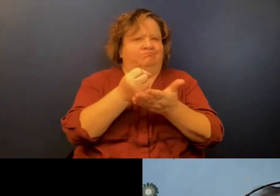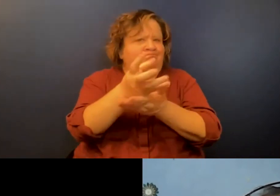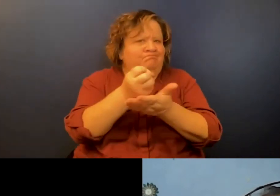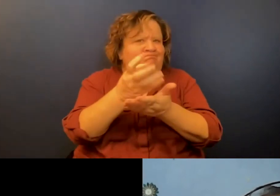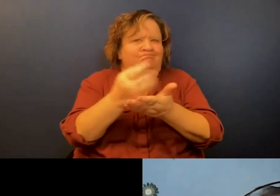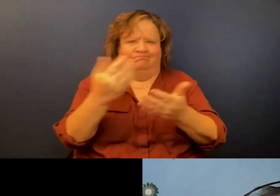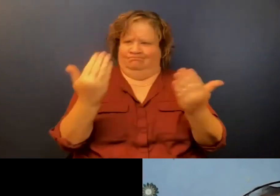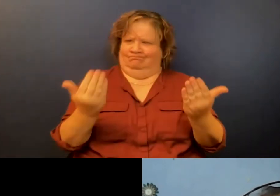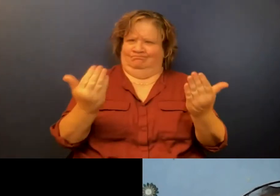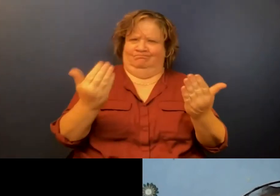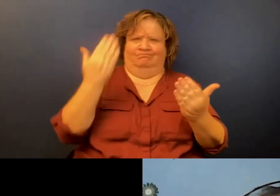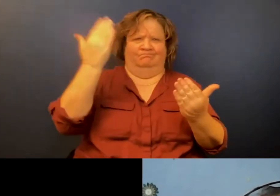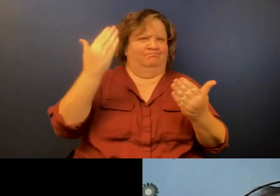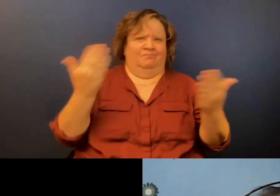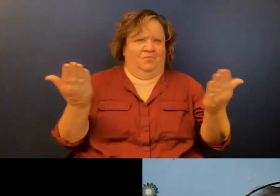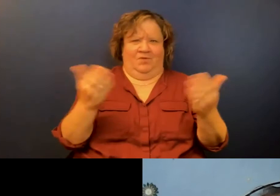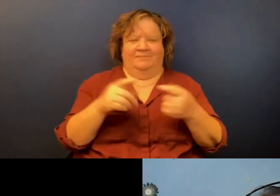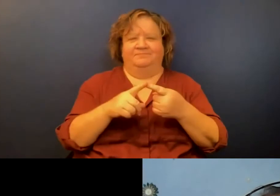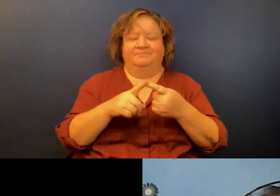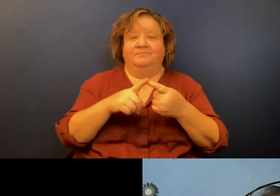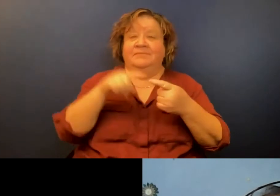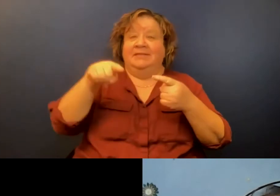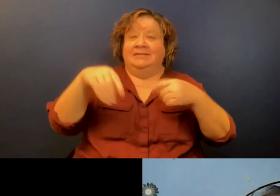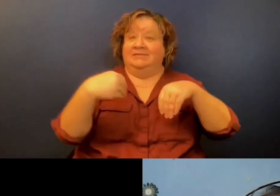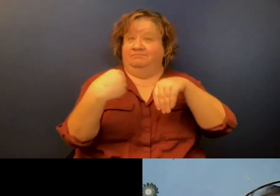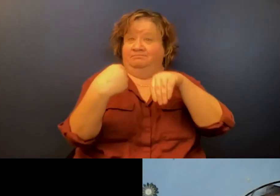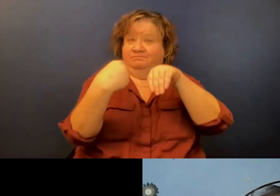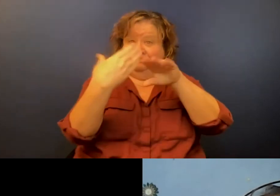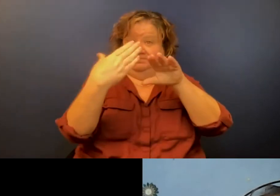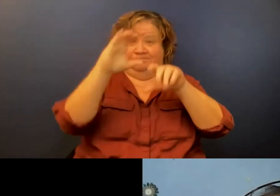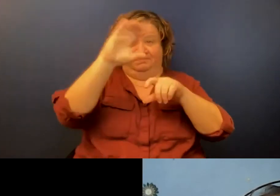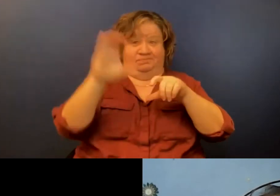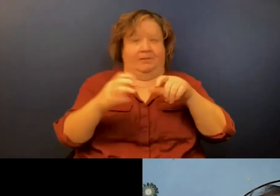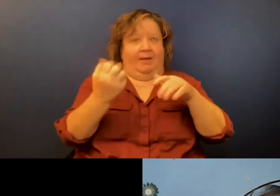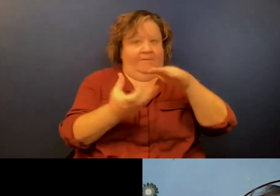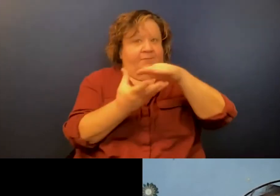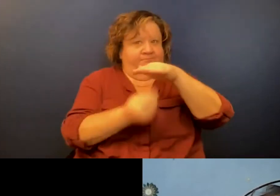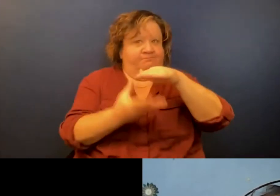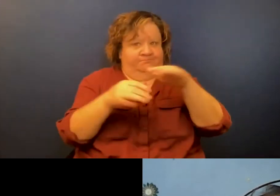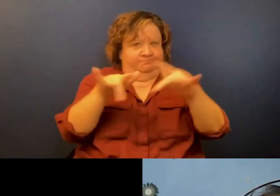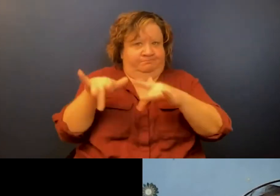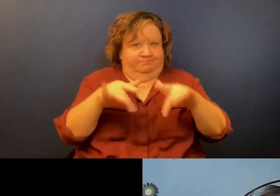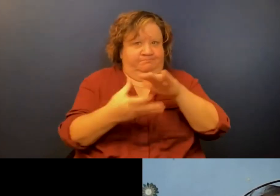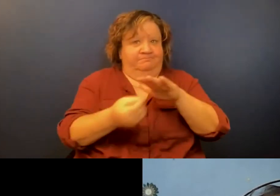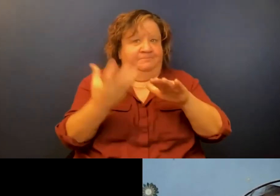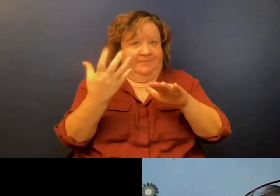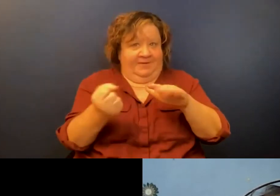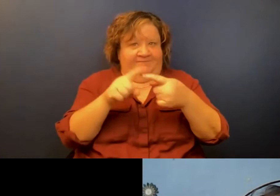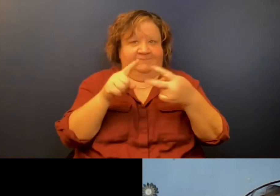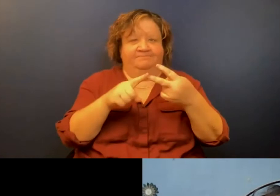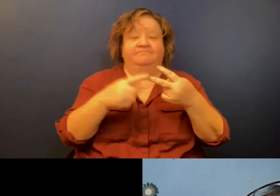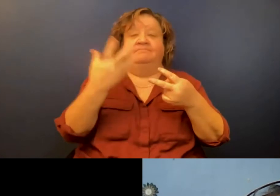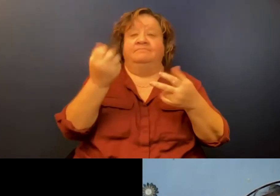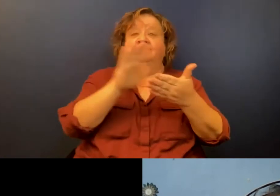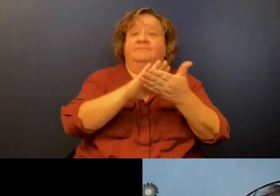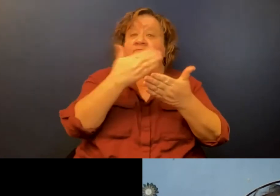will be recorded. We have simultaneous interpretation. We have sign language interpretation as well. The languages